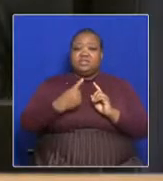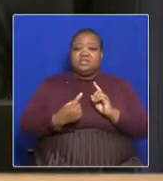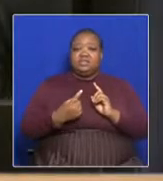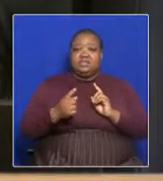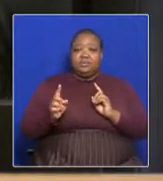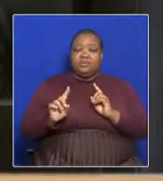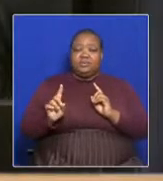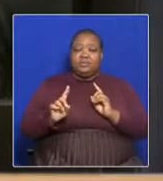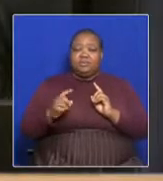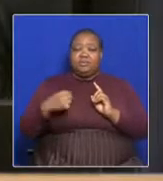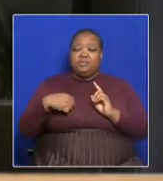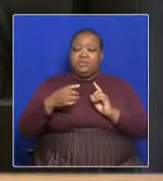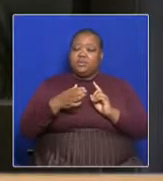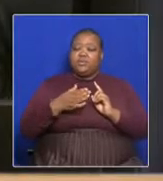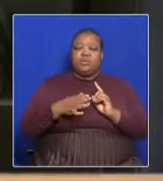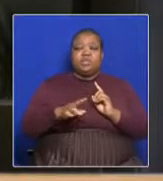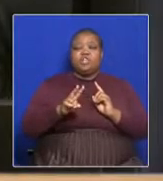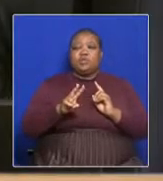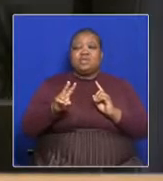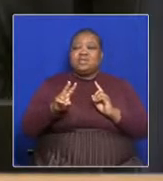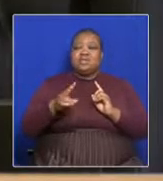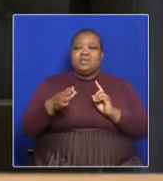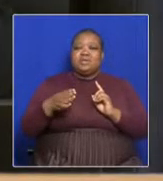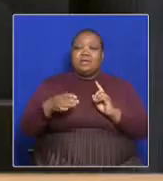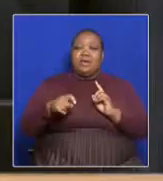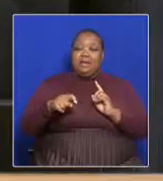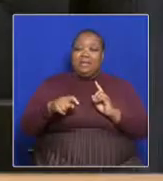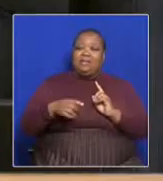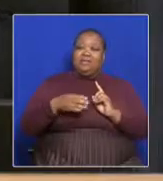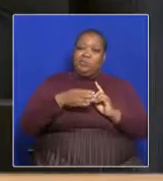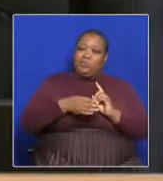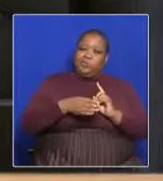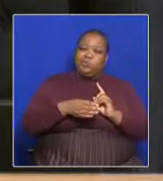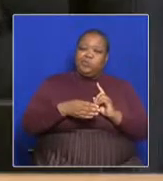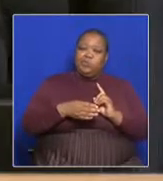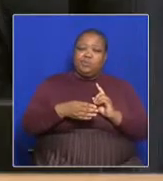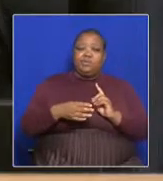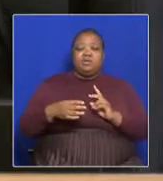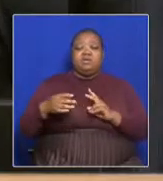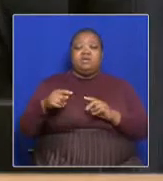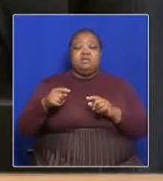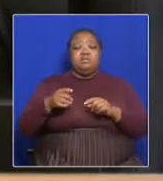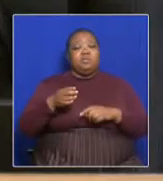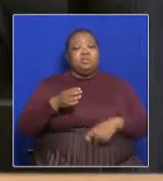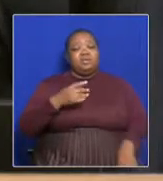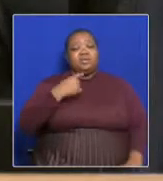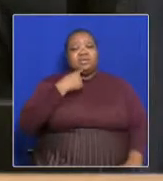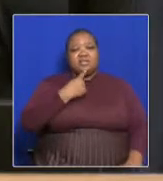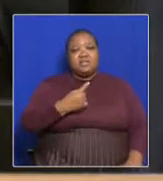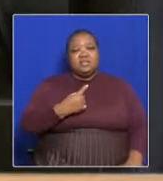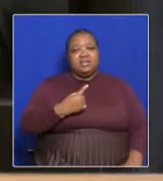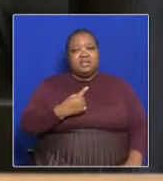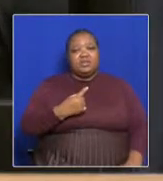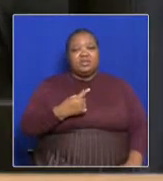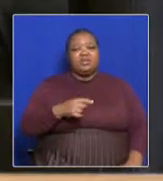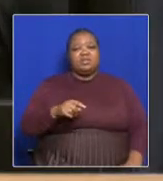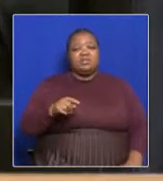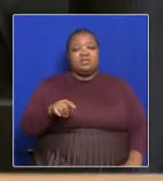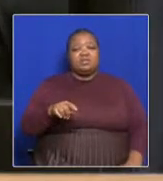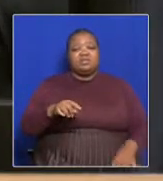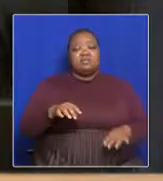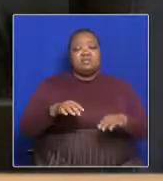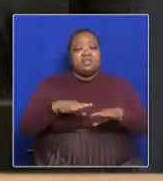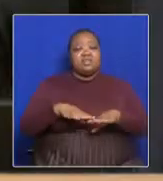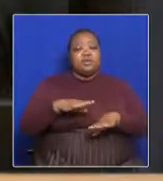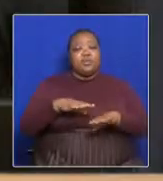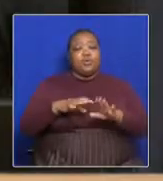on the 22nd, I should have been there. And then here he says, this is a further statement. So Yes. we